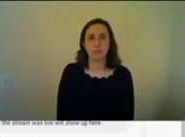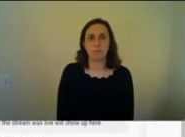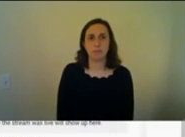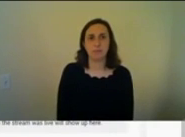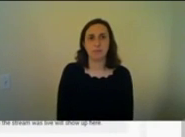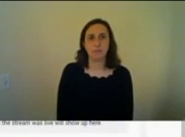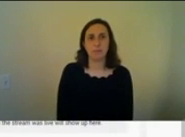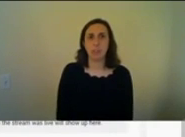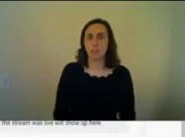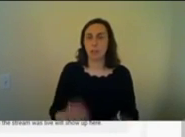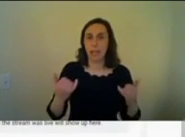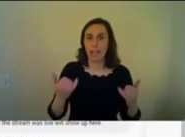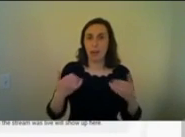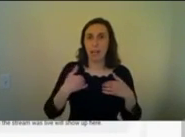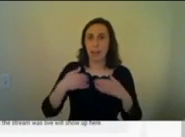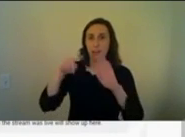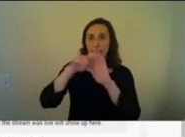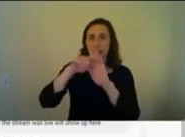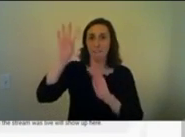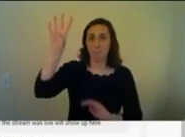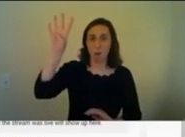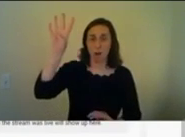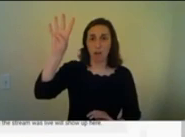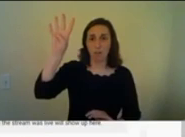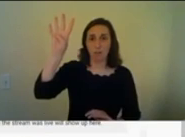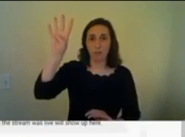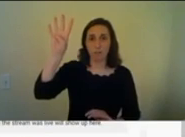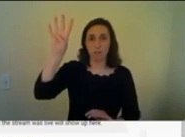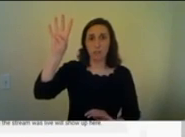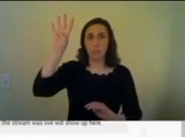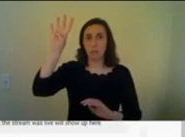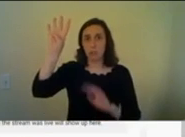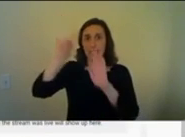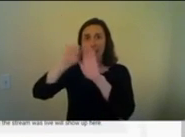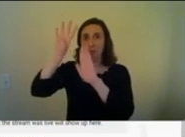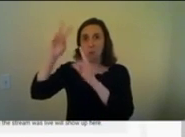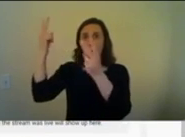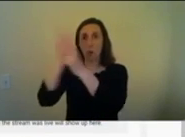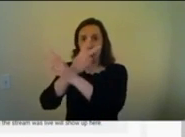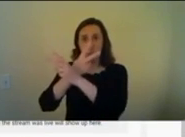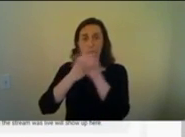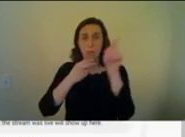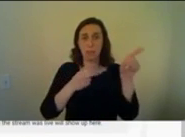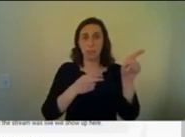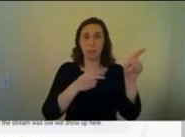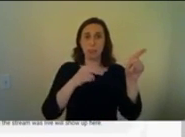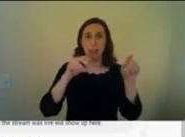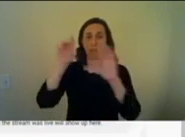So my negative 4 comes up here, and I'm going to multiply it back through. So I get